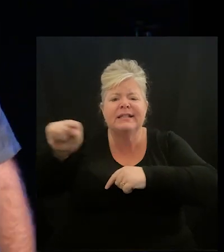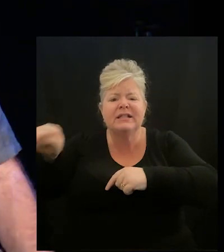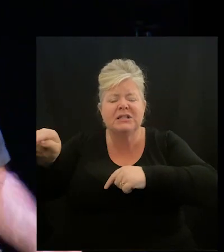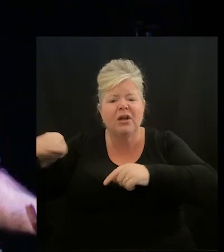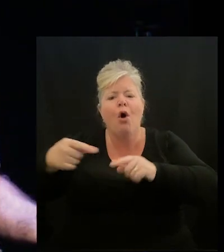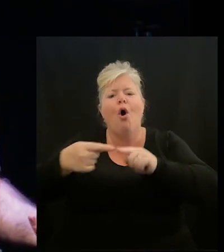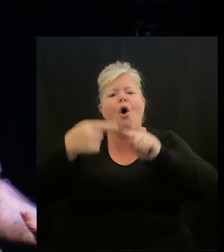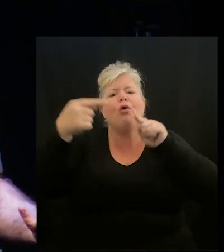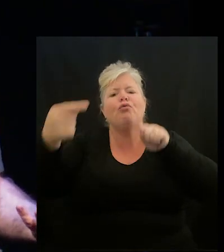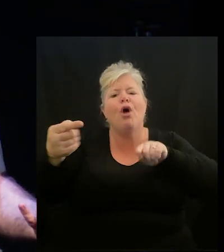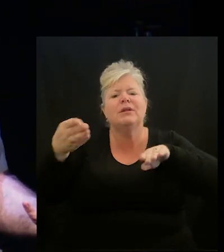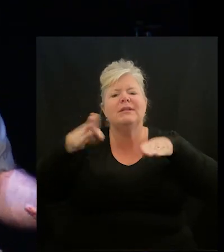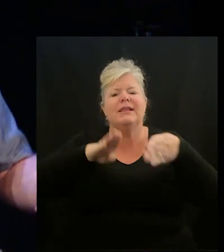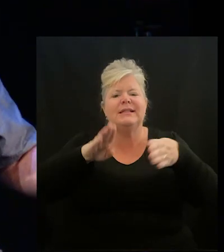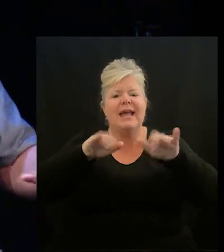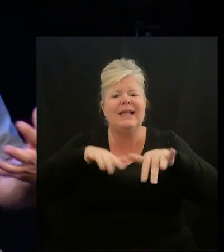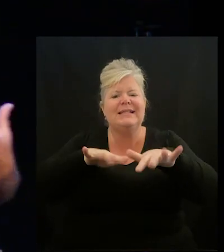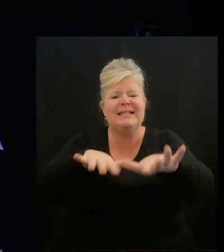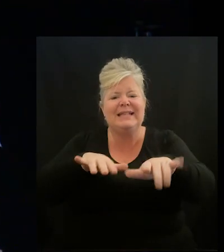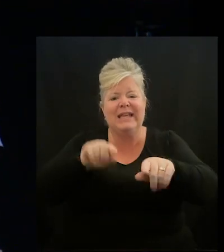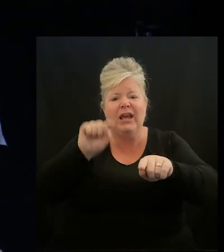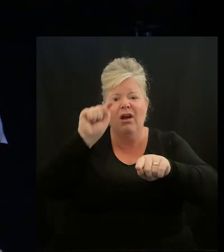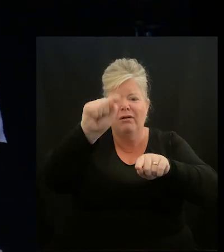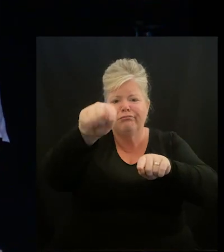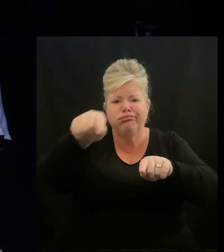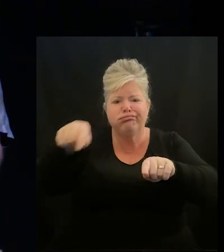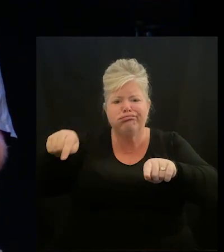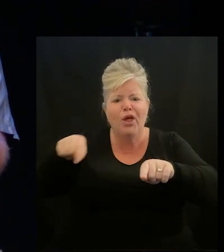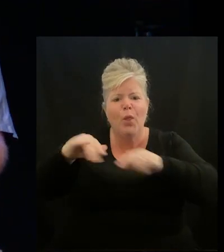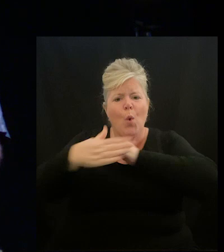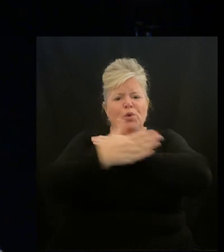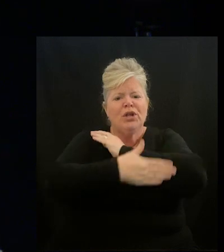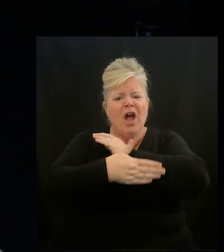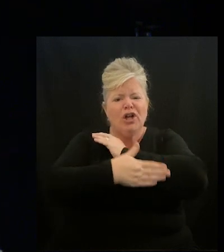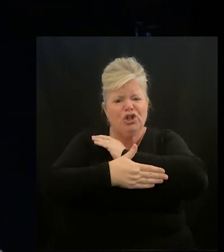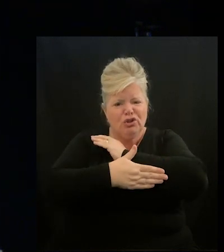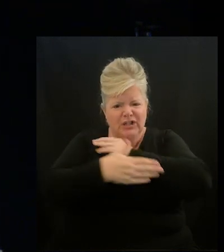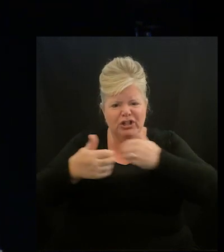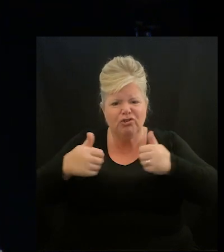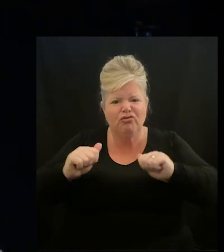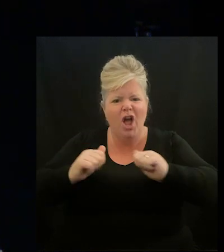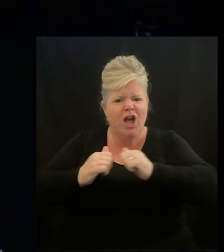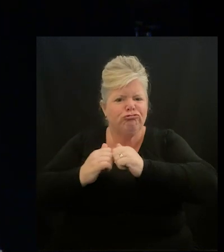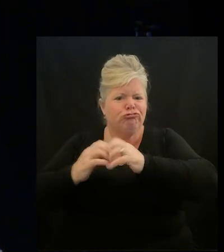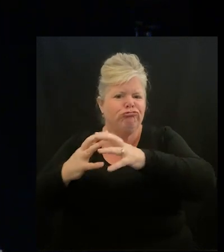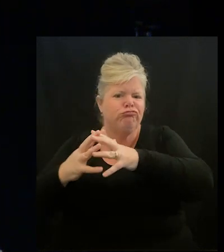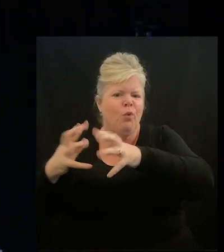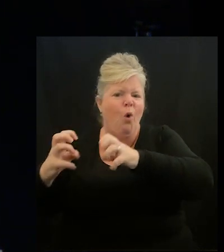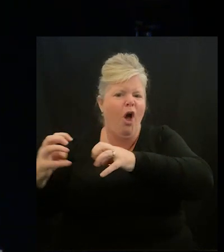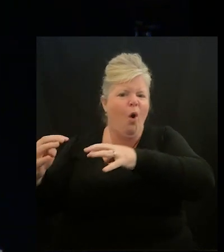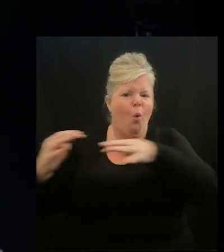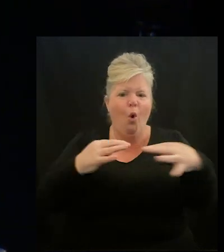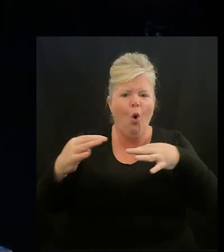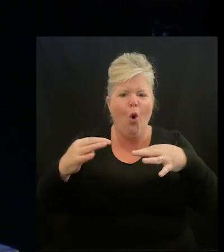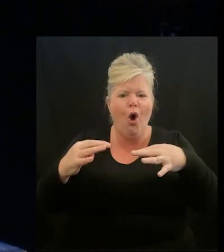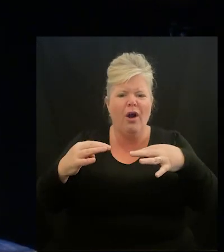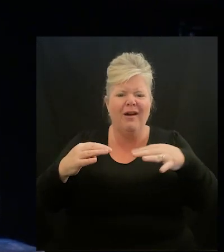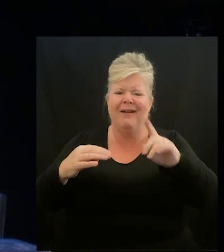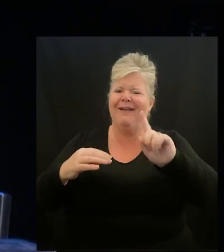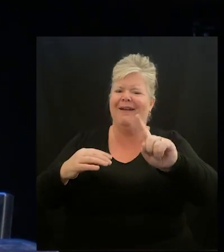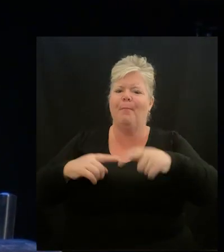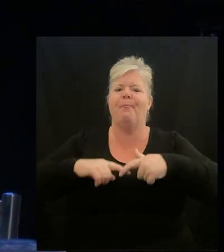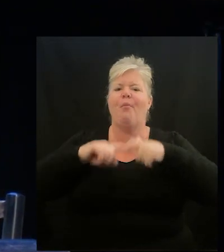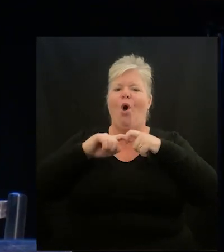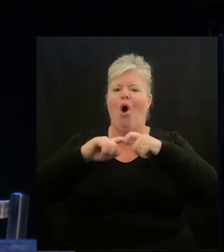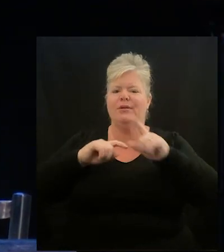side of the Dead Sea start mobilizing against him. Now, let me pause just for a second here, and let's just be real